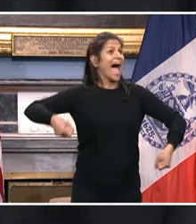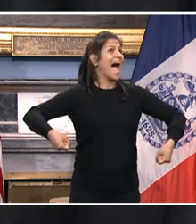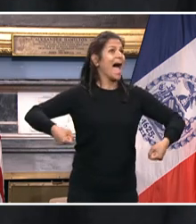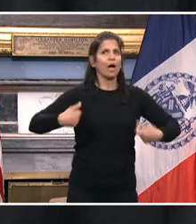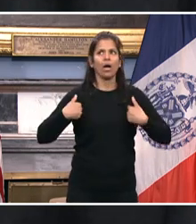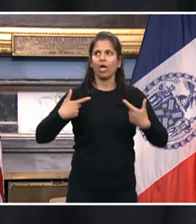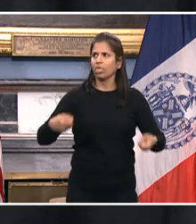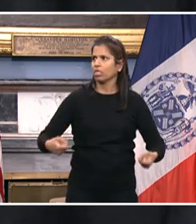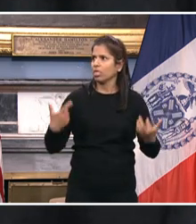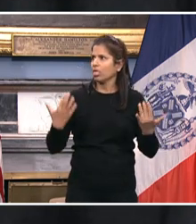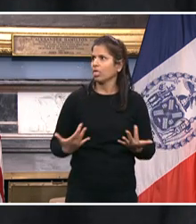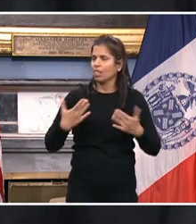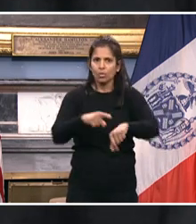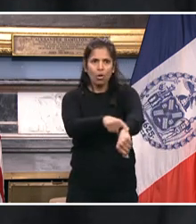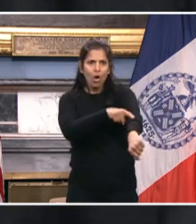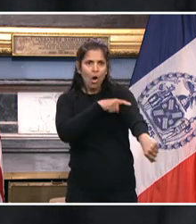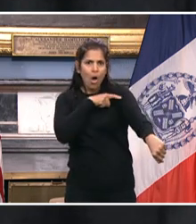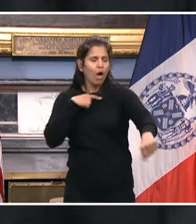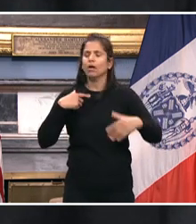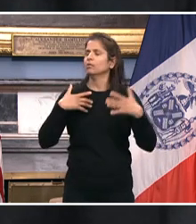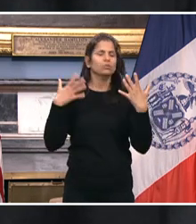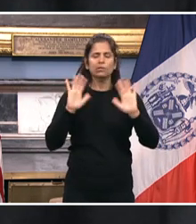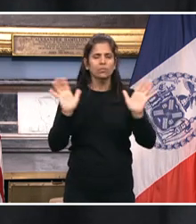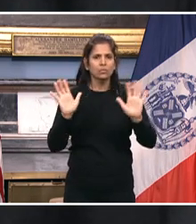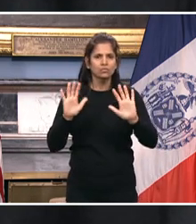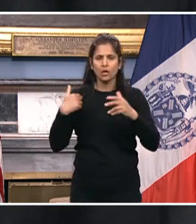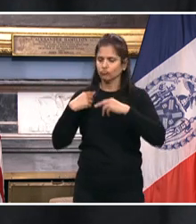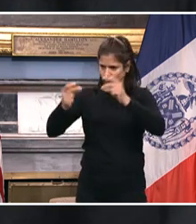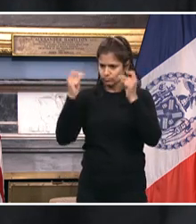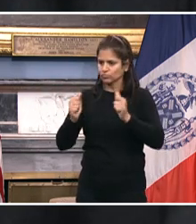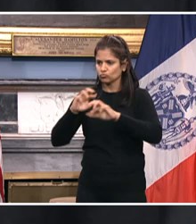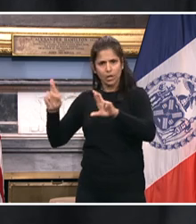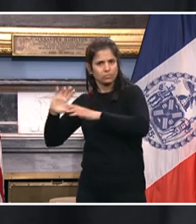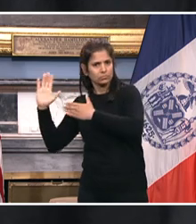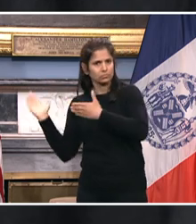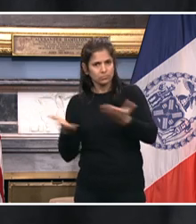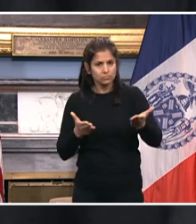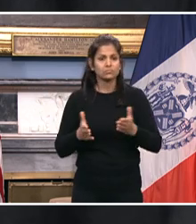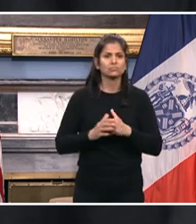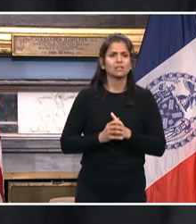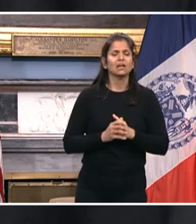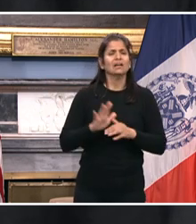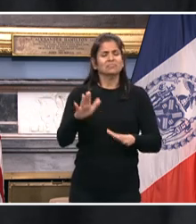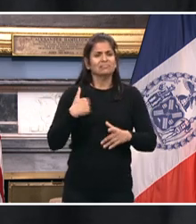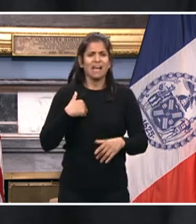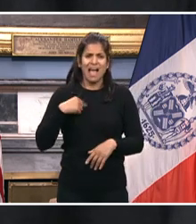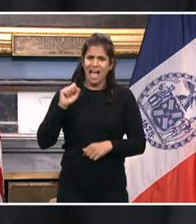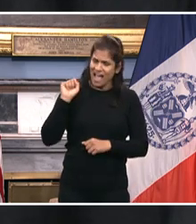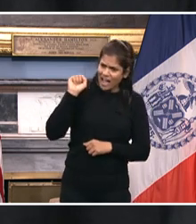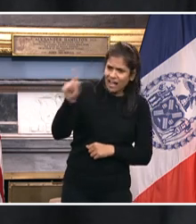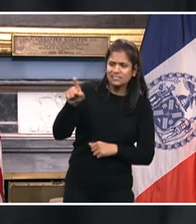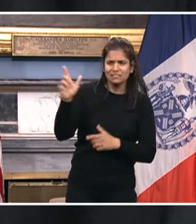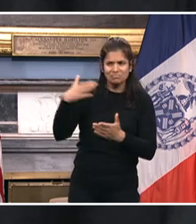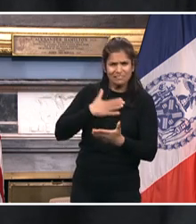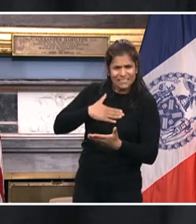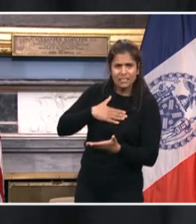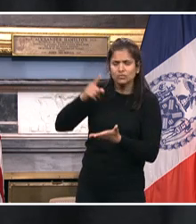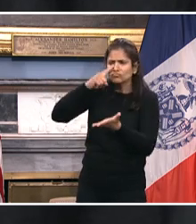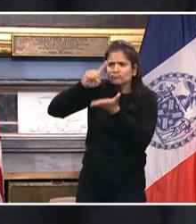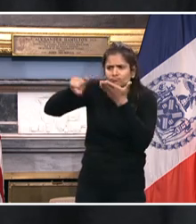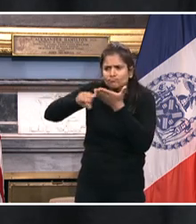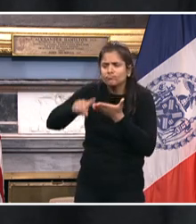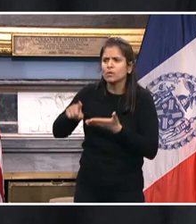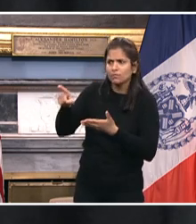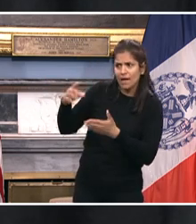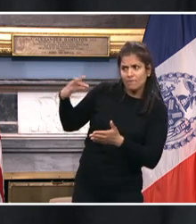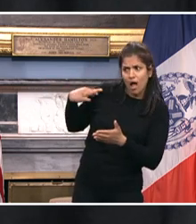make sure they've gotten their assignment, make sure it's moving quickly. Talked to Mitch and Deanne numerous times these last few days about making sure that the